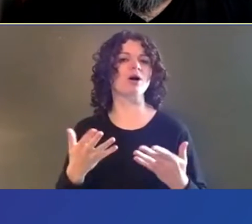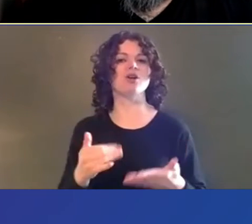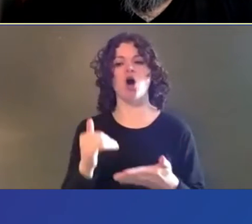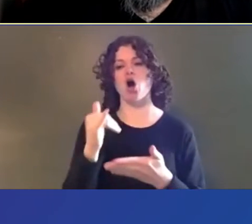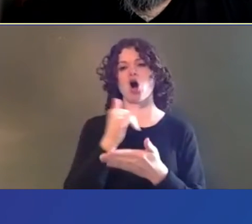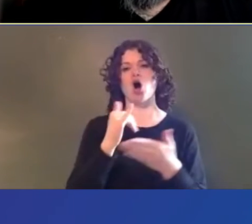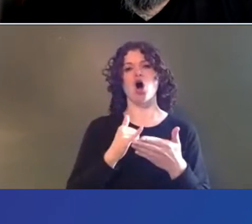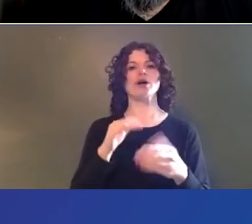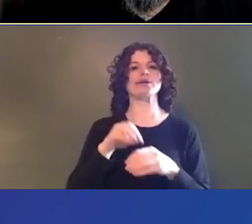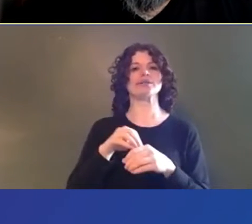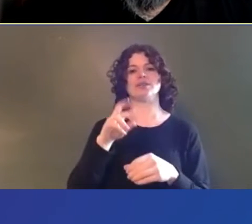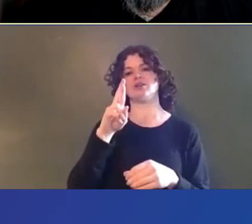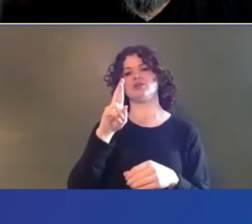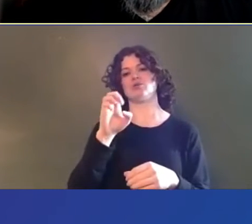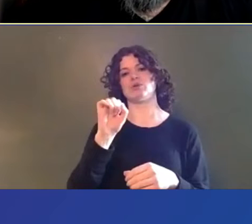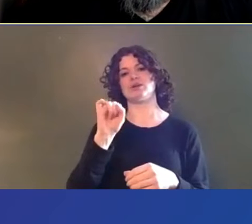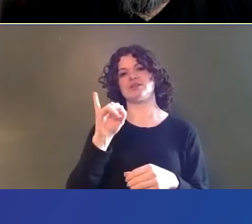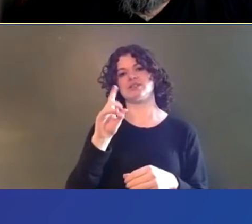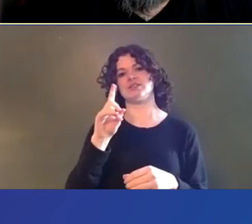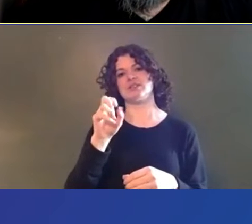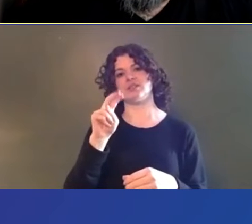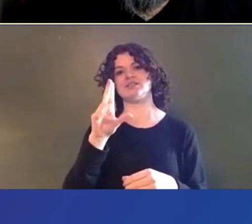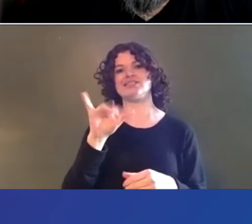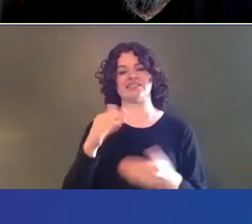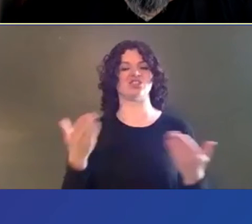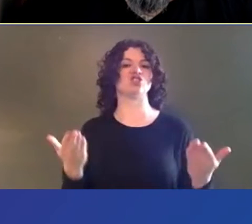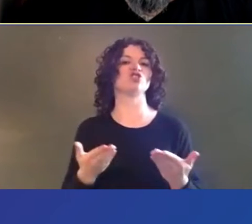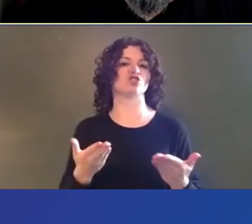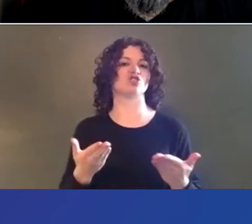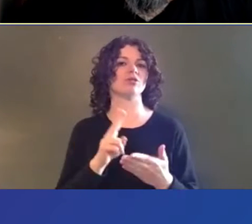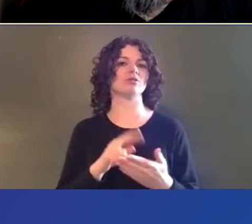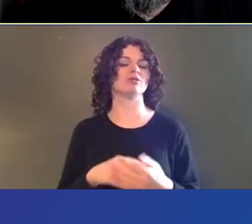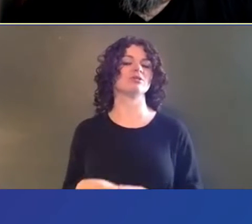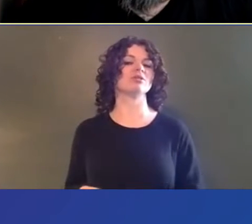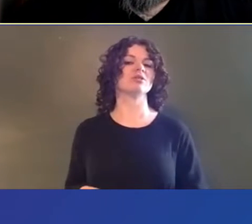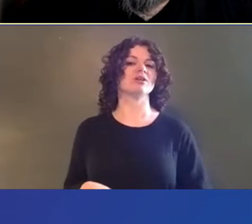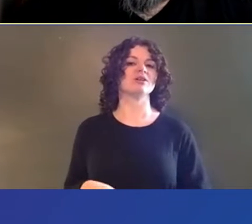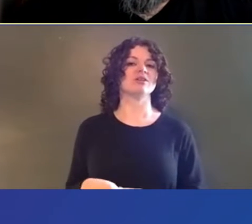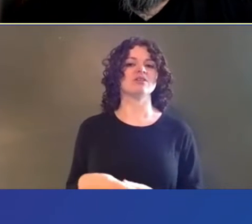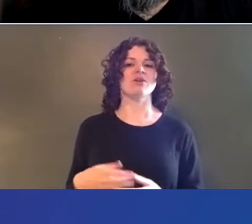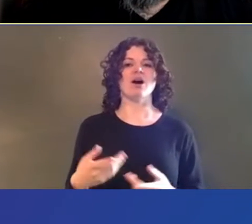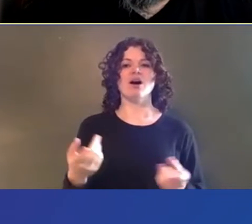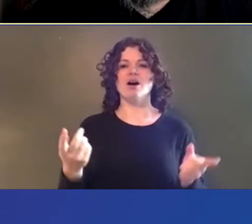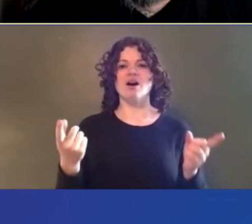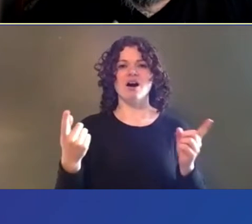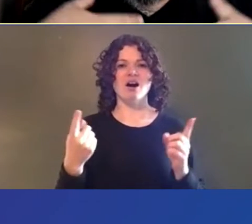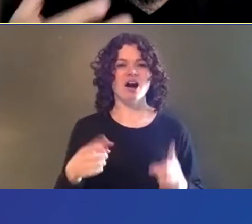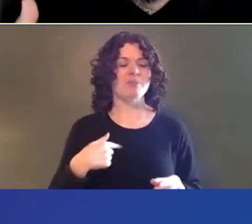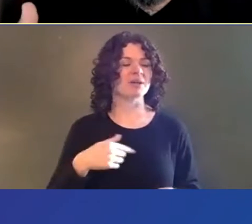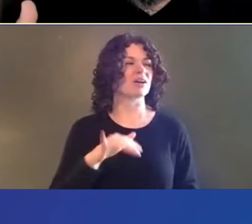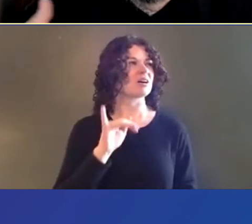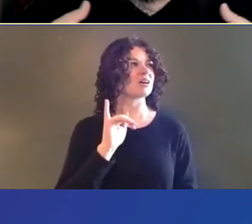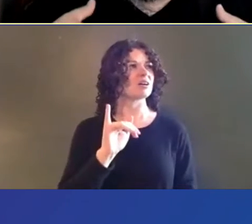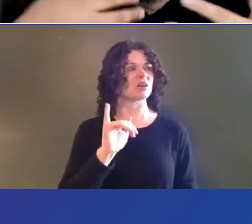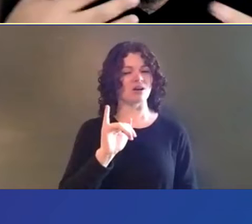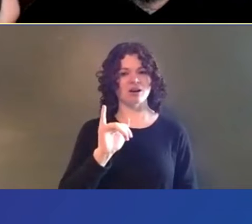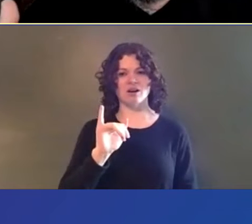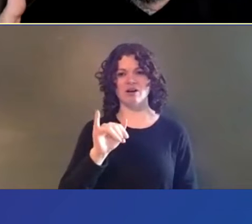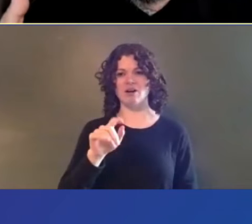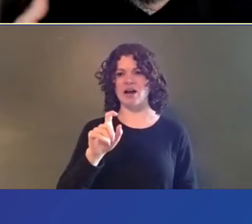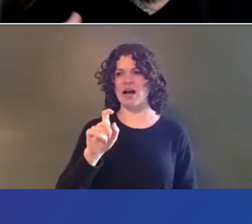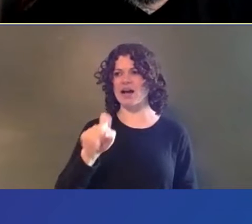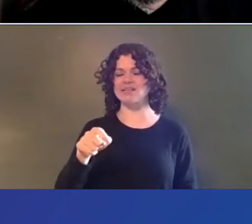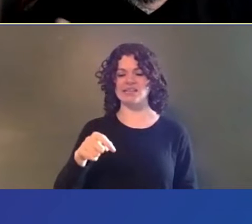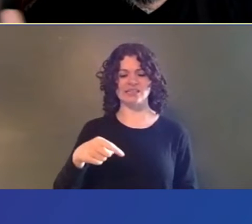for the year, and like. I came to a point where I felt like I needed to give out to